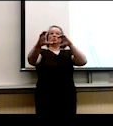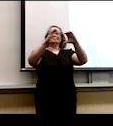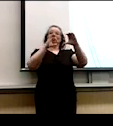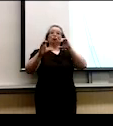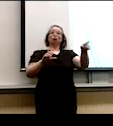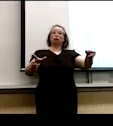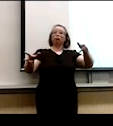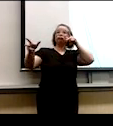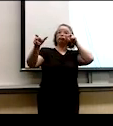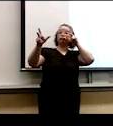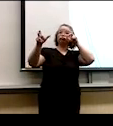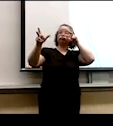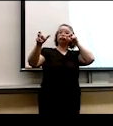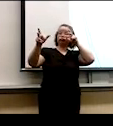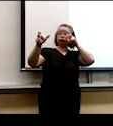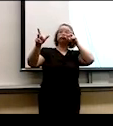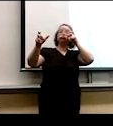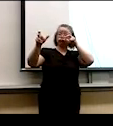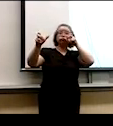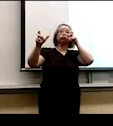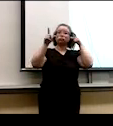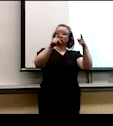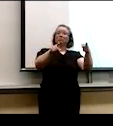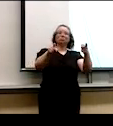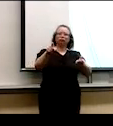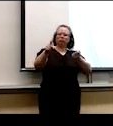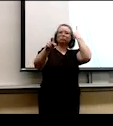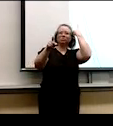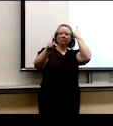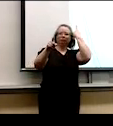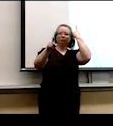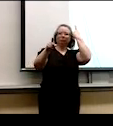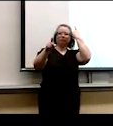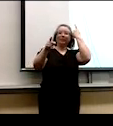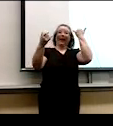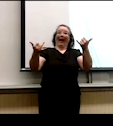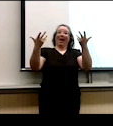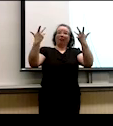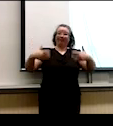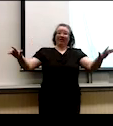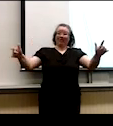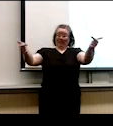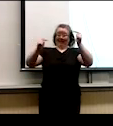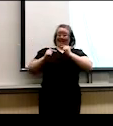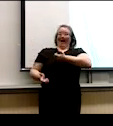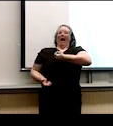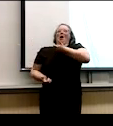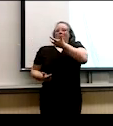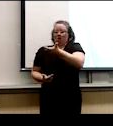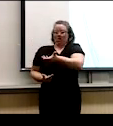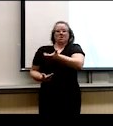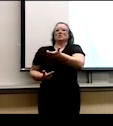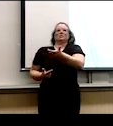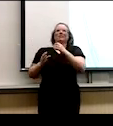generalization, a little bit poorer at expressive language. So they may not